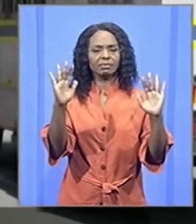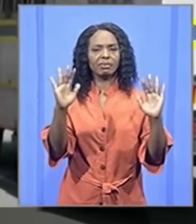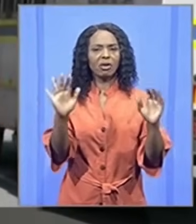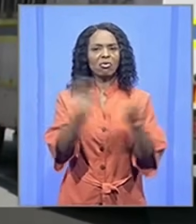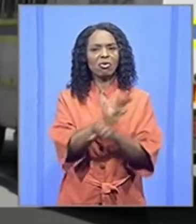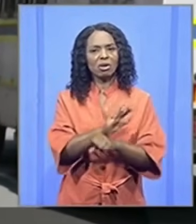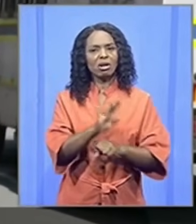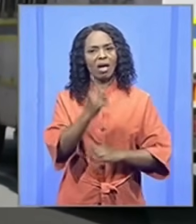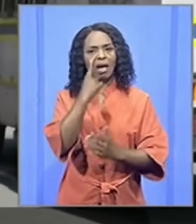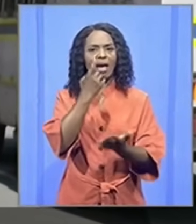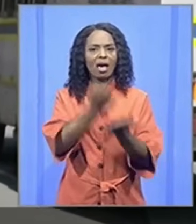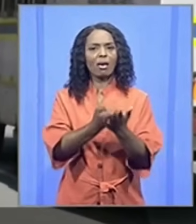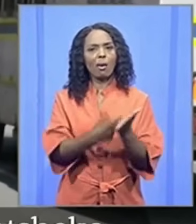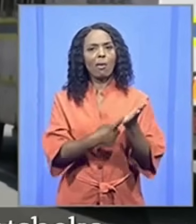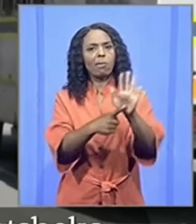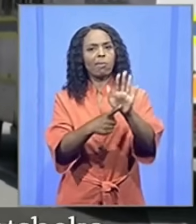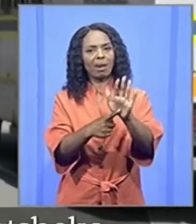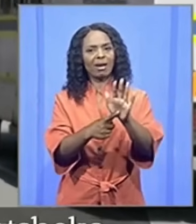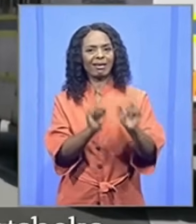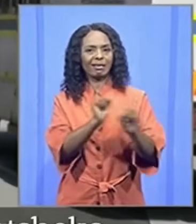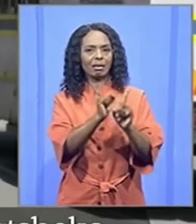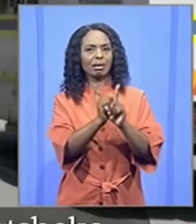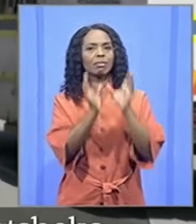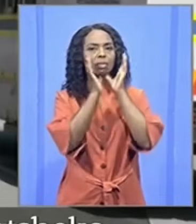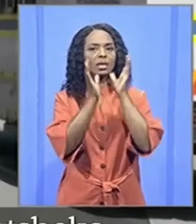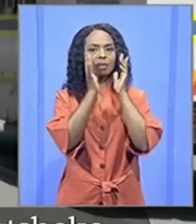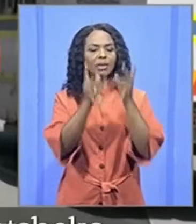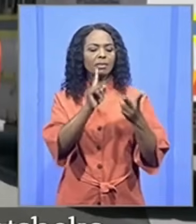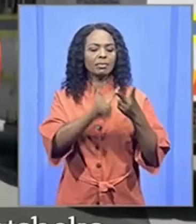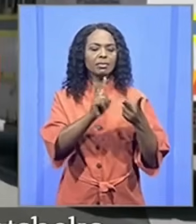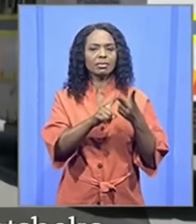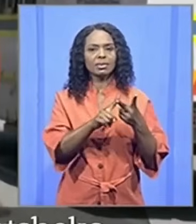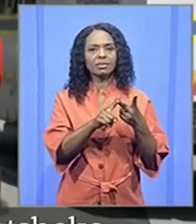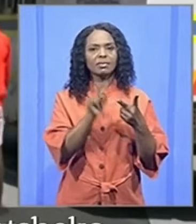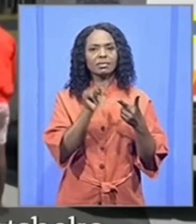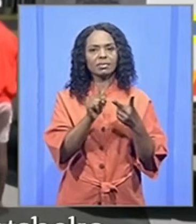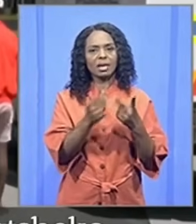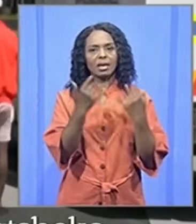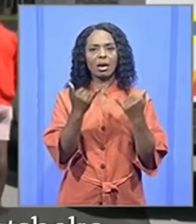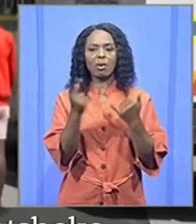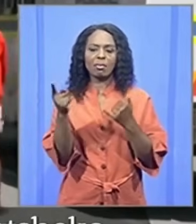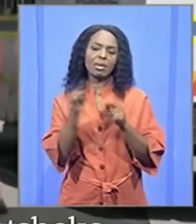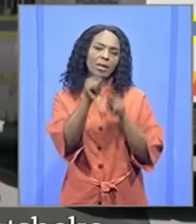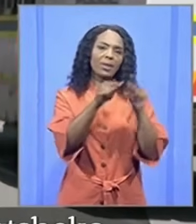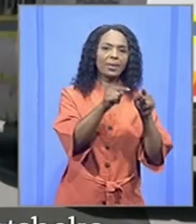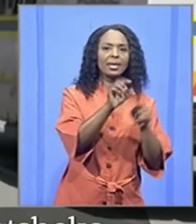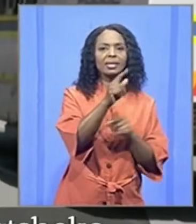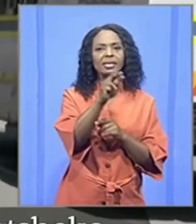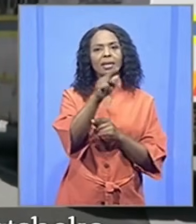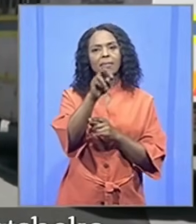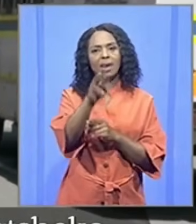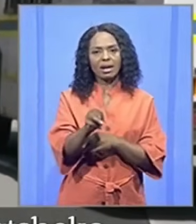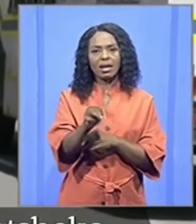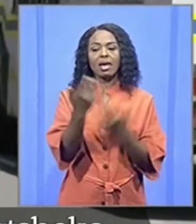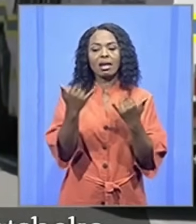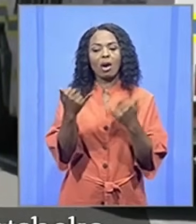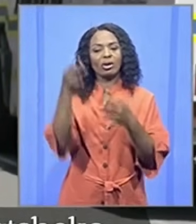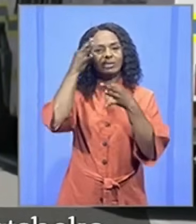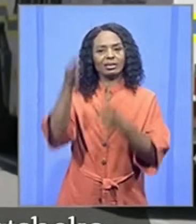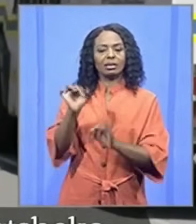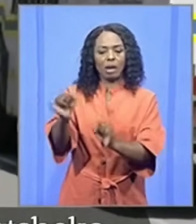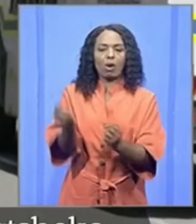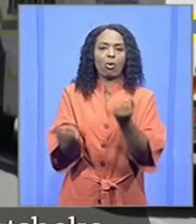evidence for Mr. Malema and his co-accused, Mr. Snyman, to answer. Now the ball is in their court. They